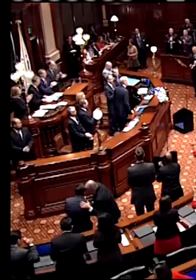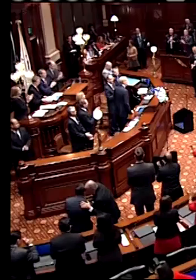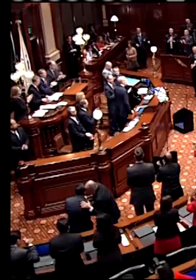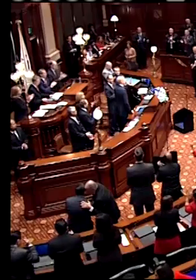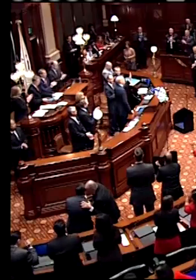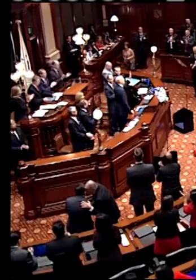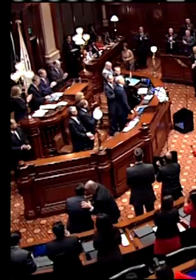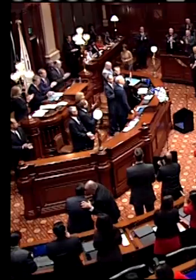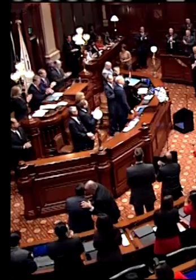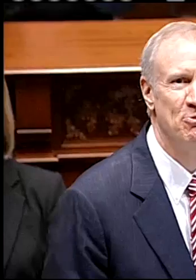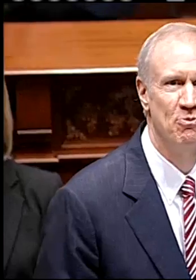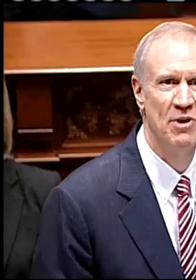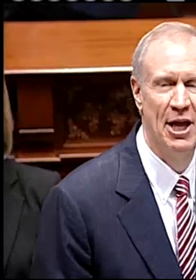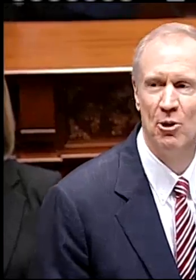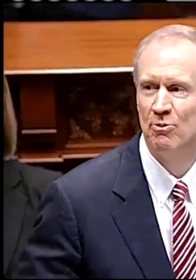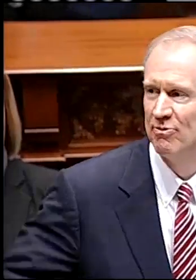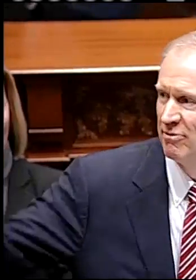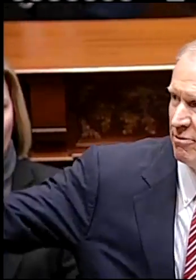Thank you. Thank you. God bless you.